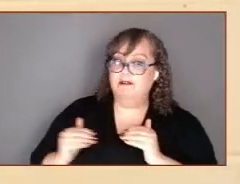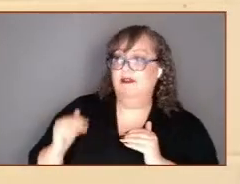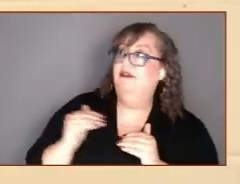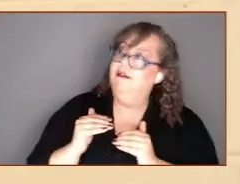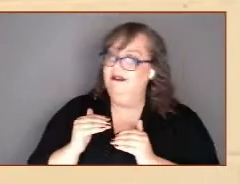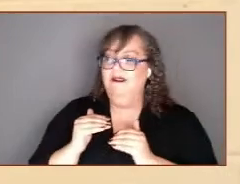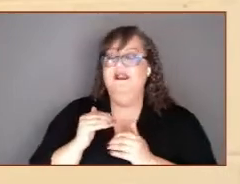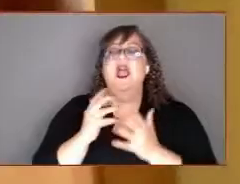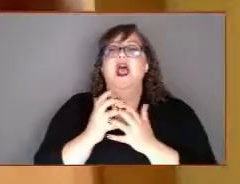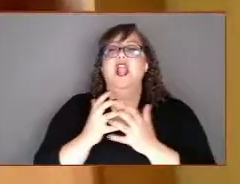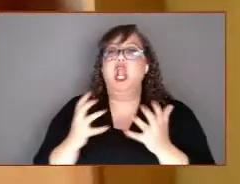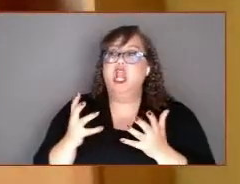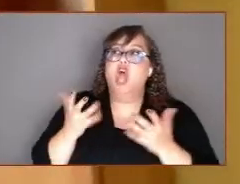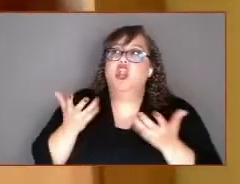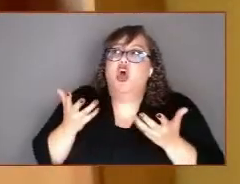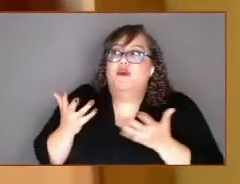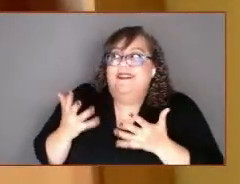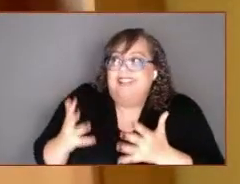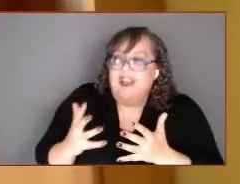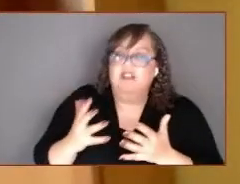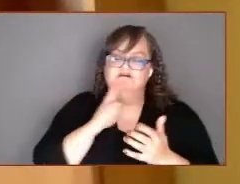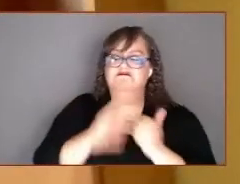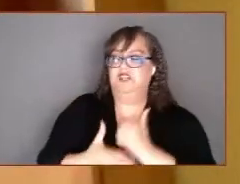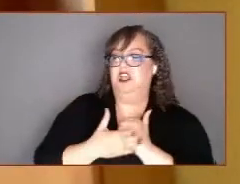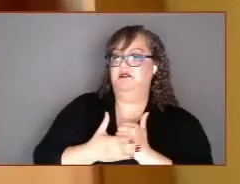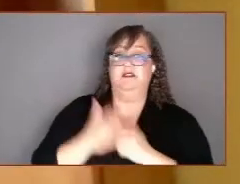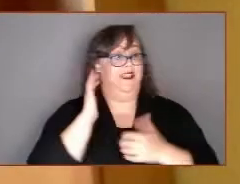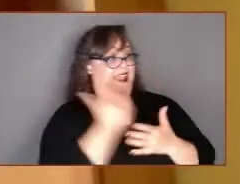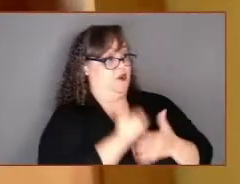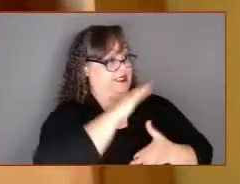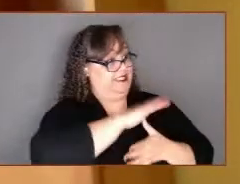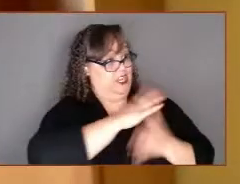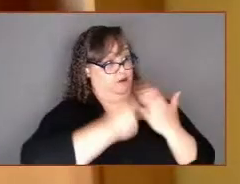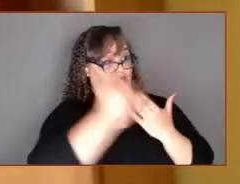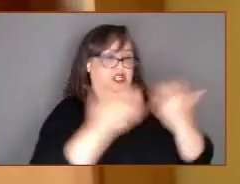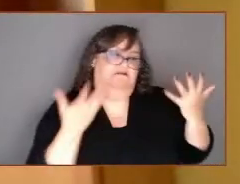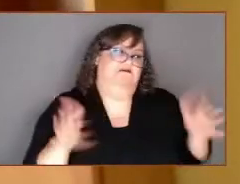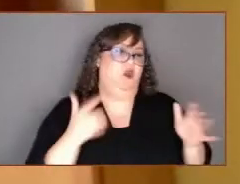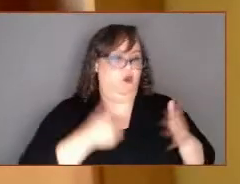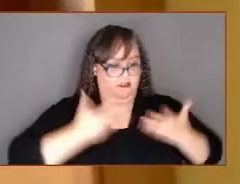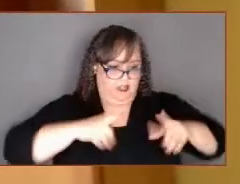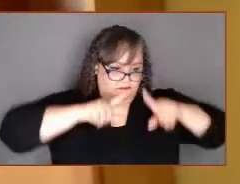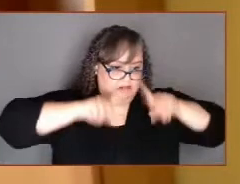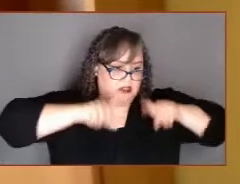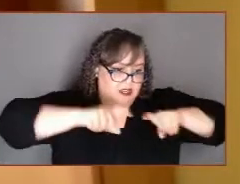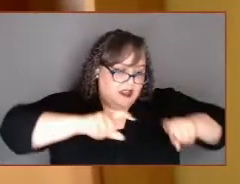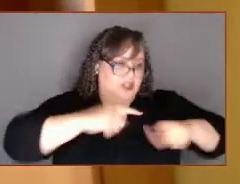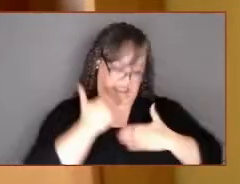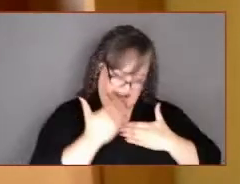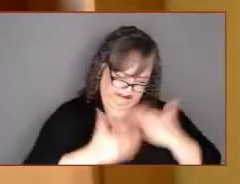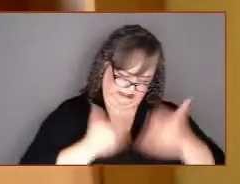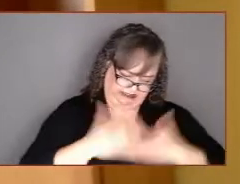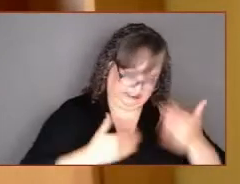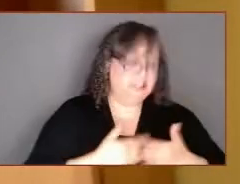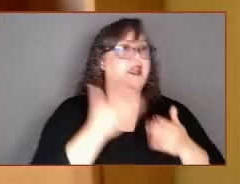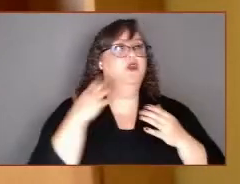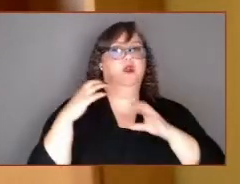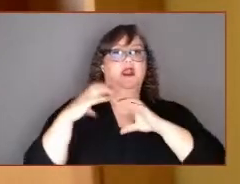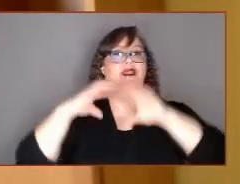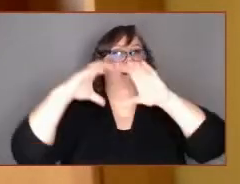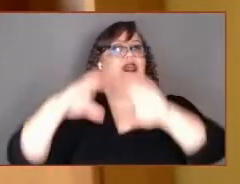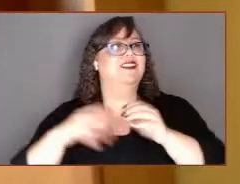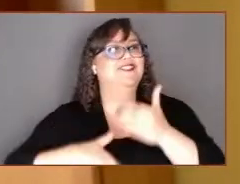would be really helpful. Our senior project's actually done. We finished up all of our testing, we made that push, and we're handing it off to the next senior project